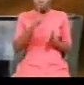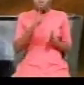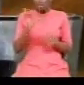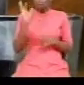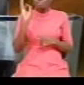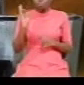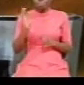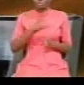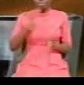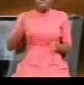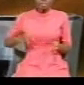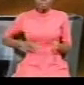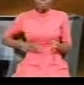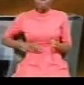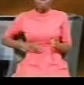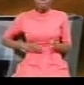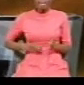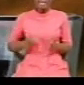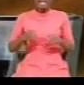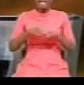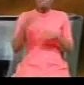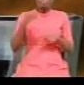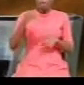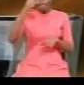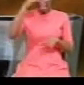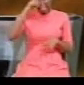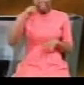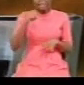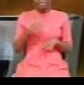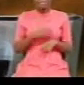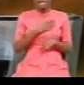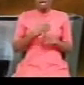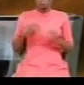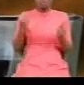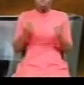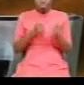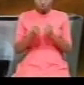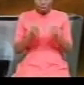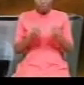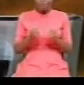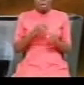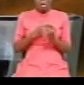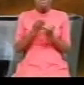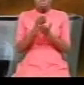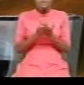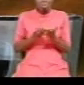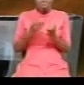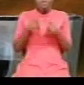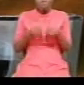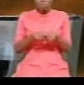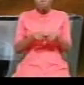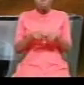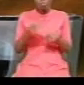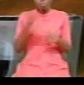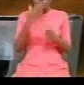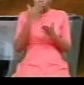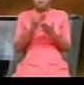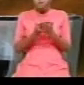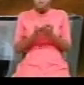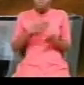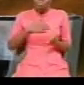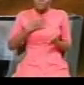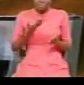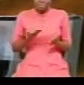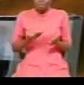preach Christ, even of envy and strife, and some also of